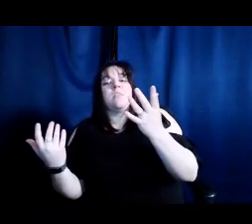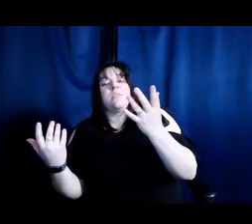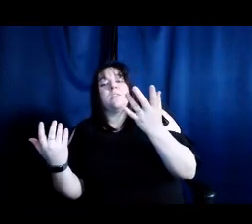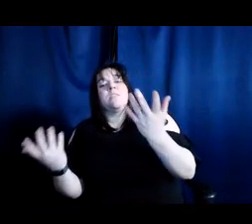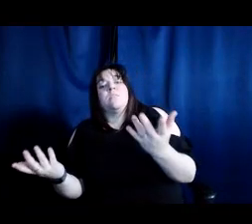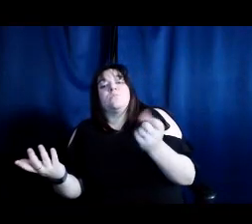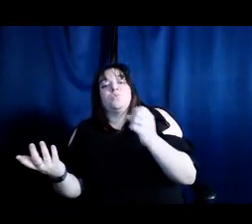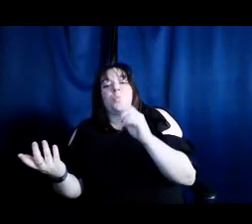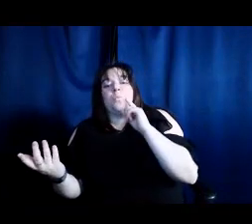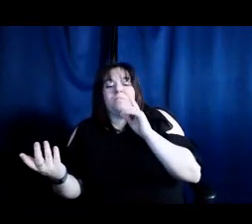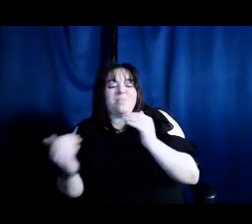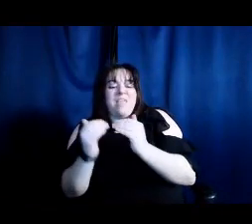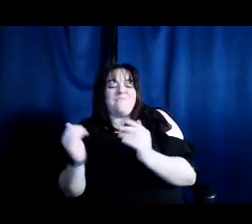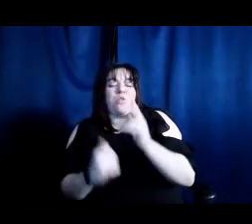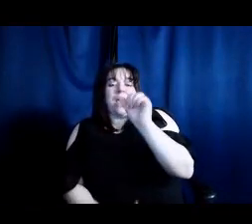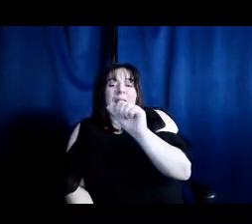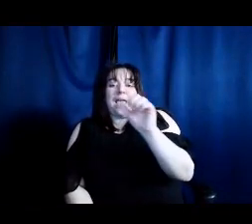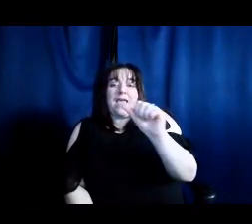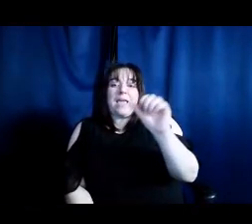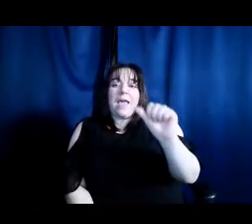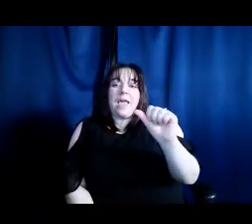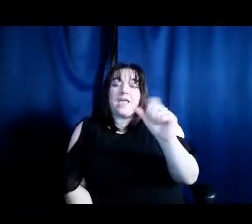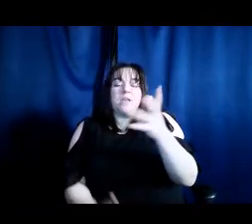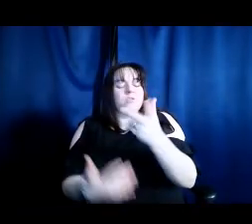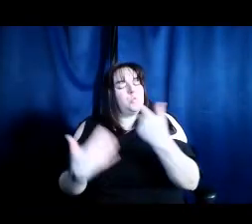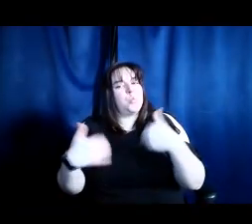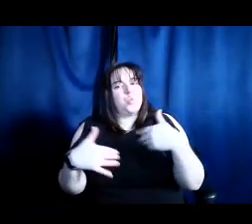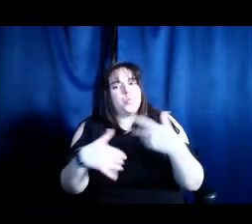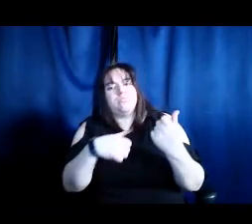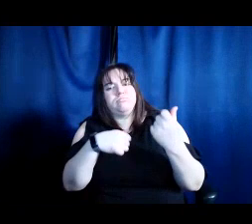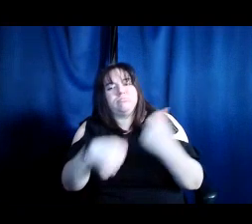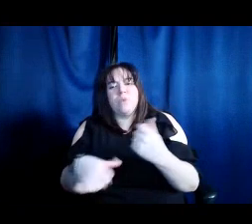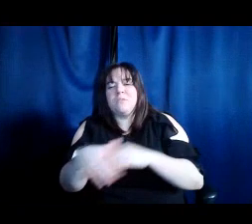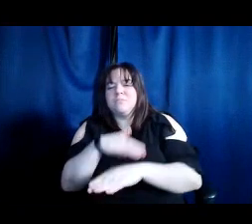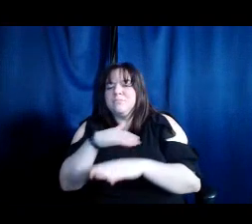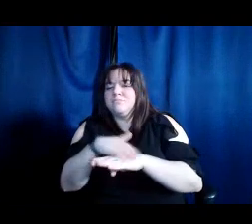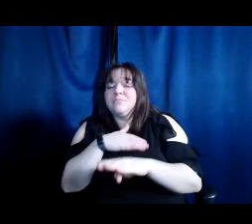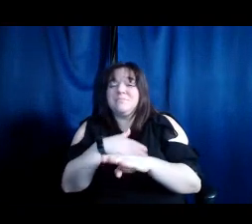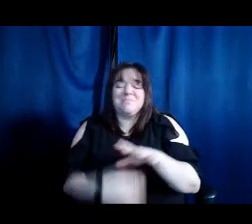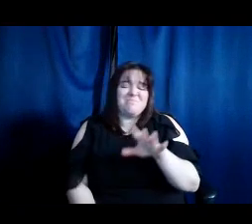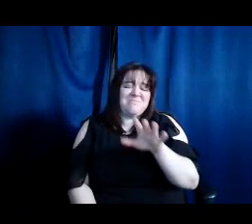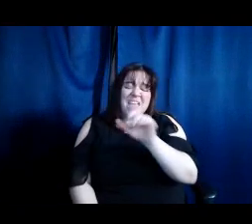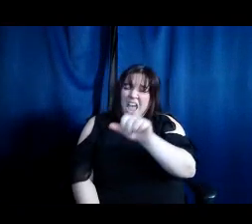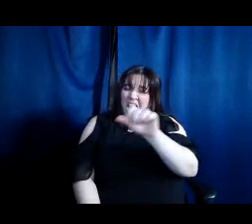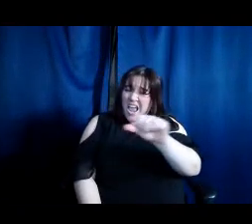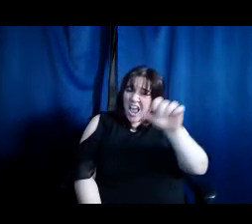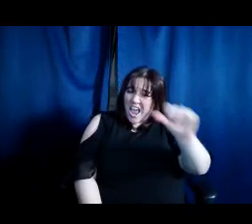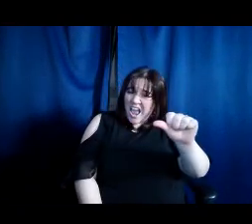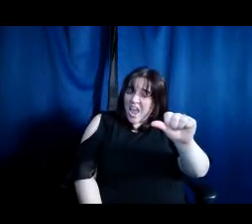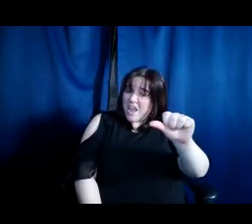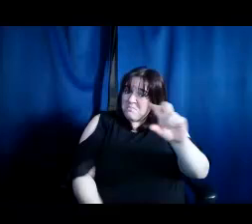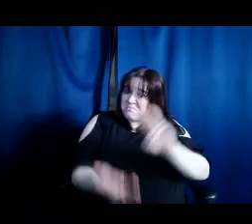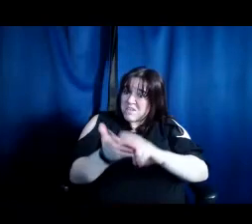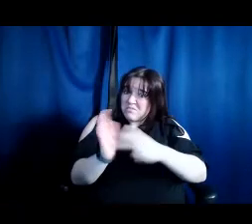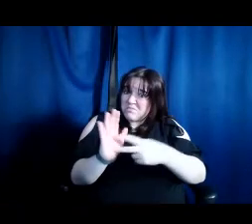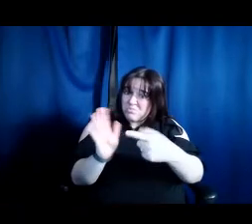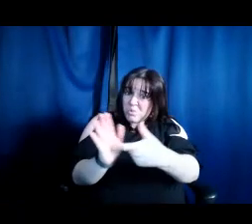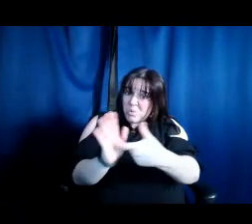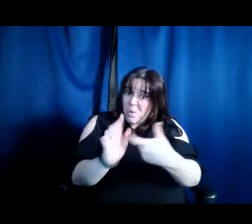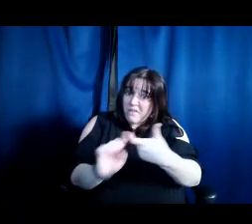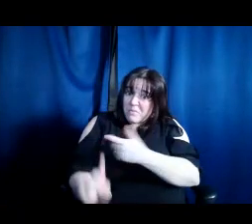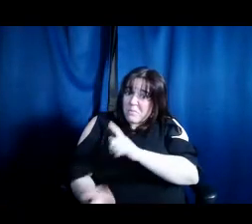provides superior accessibility. Triple A is not typically required by law, as it may not be applicable for